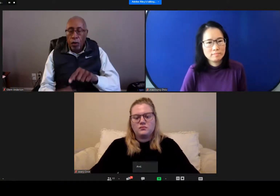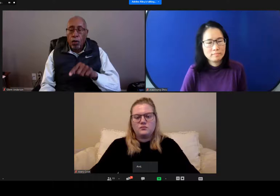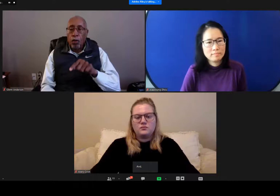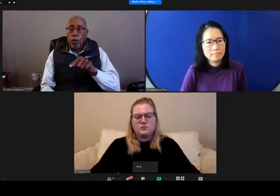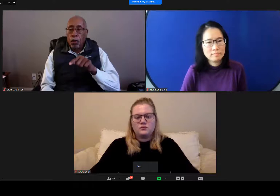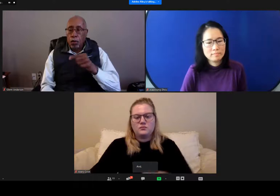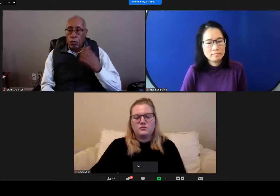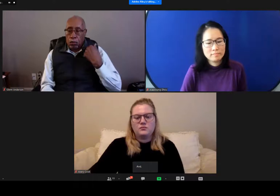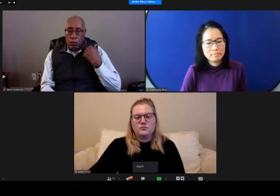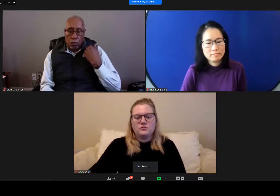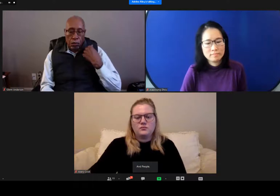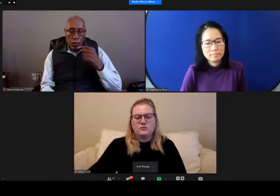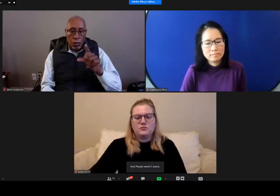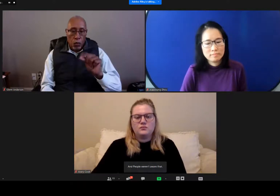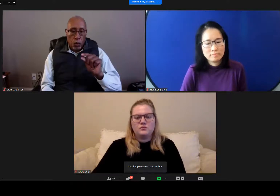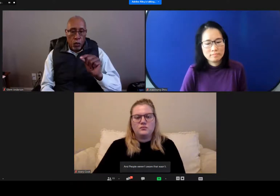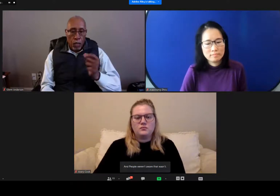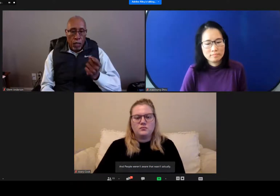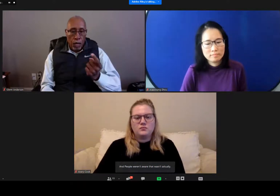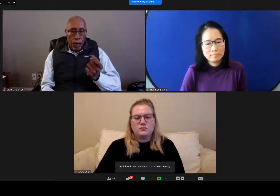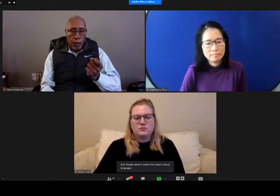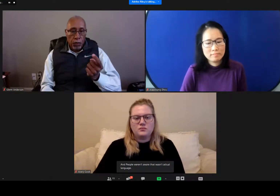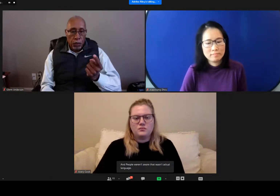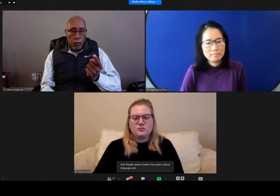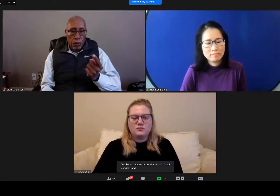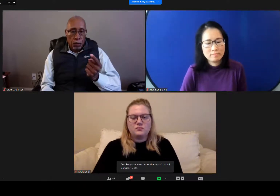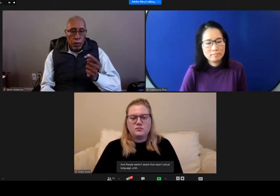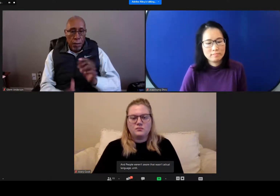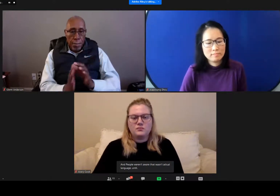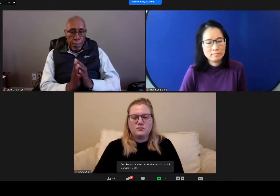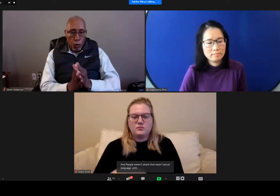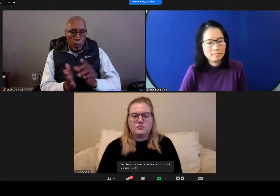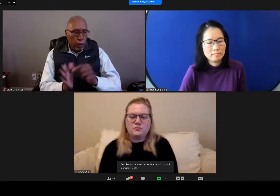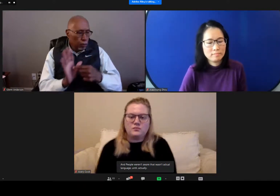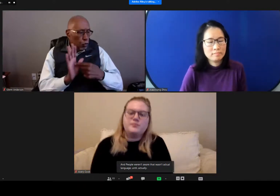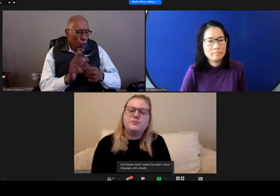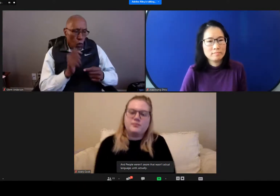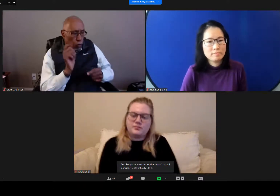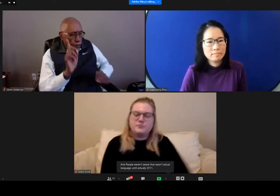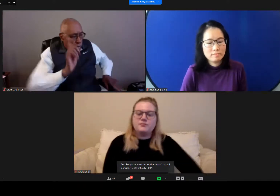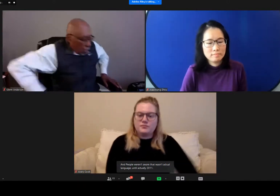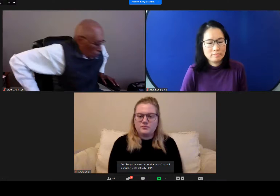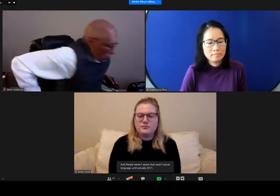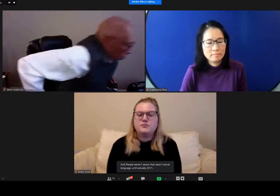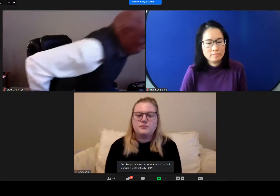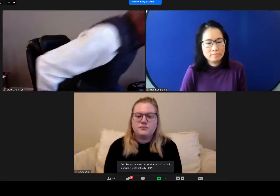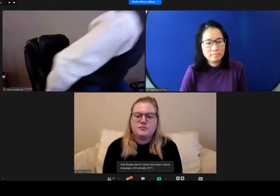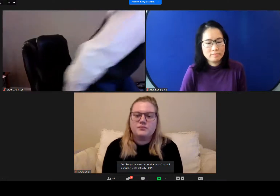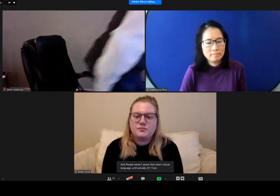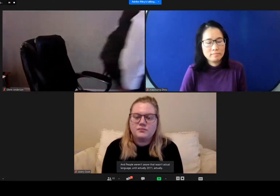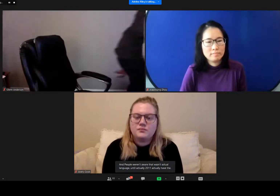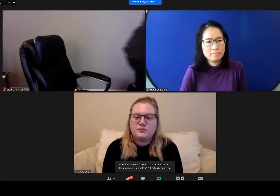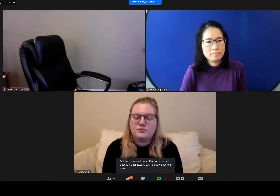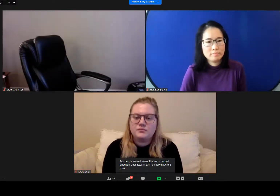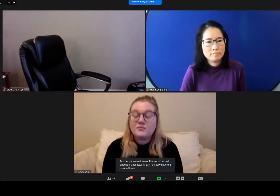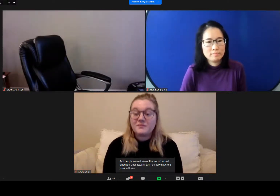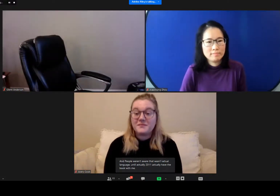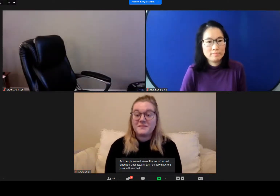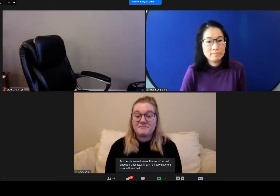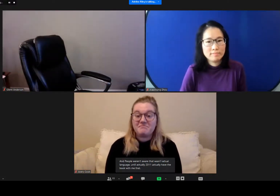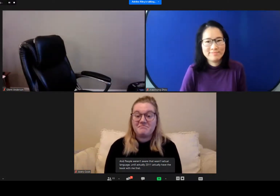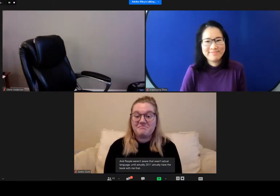And people weren't aware that was an actual language until actually 2011. And I actually have the book with me